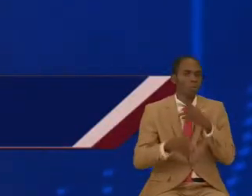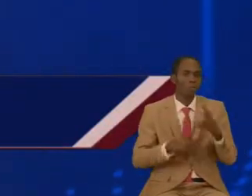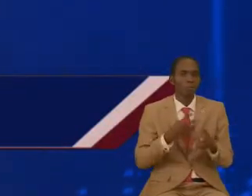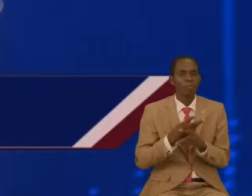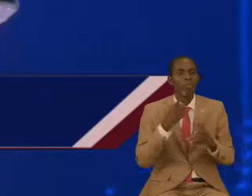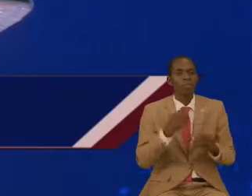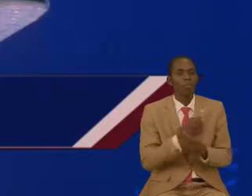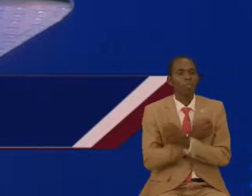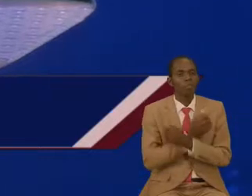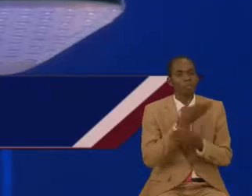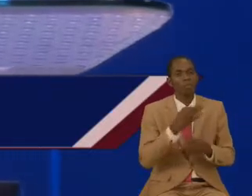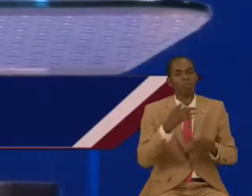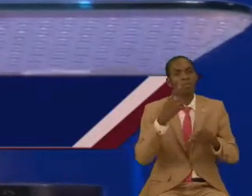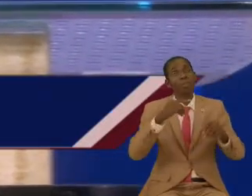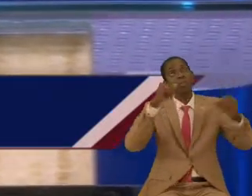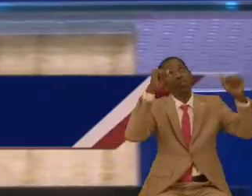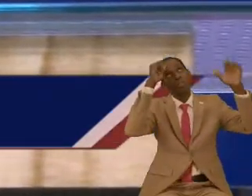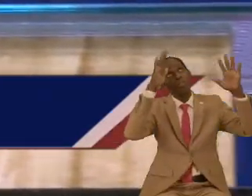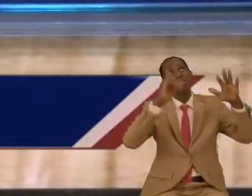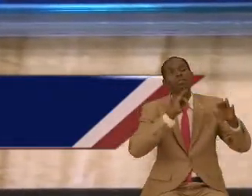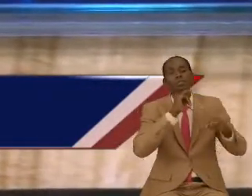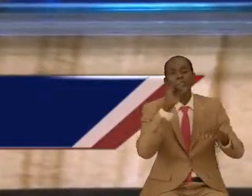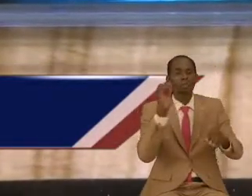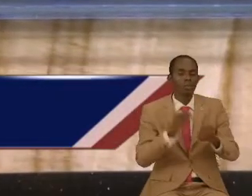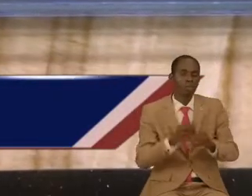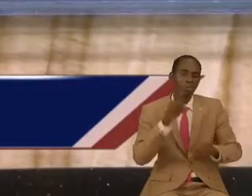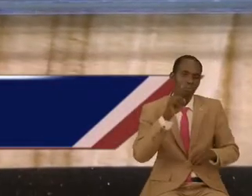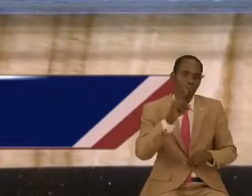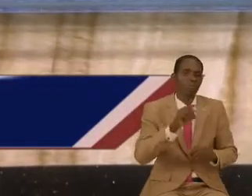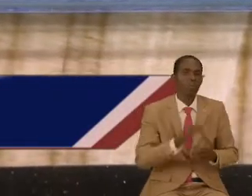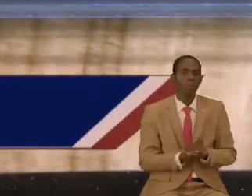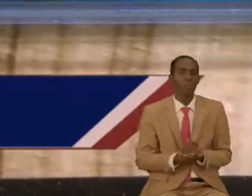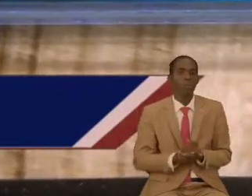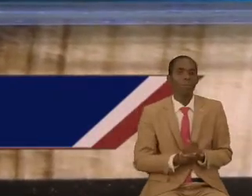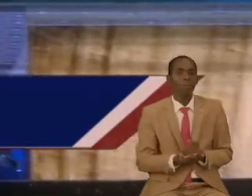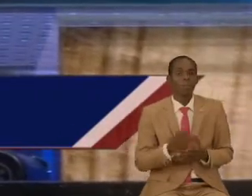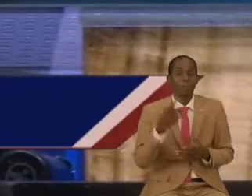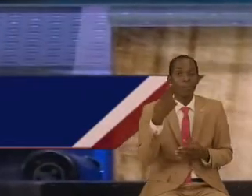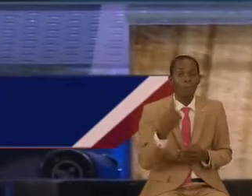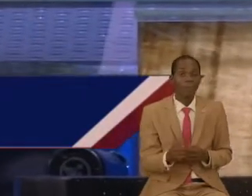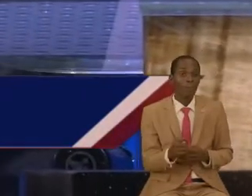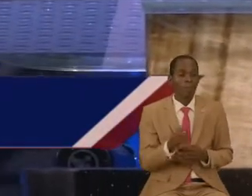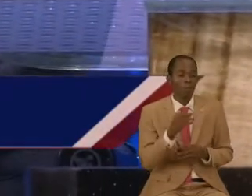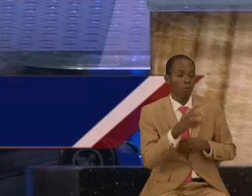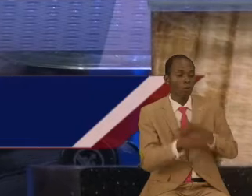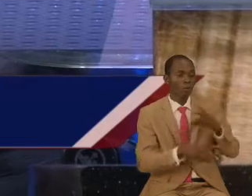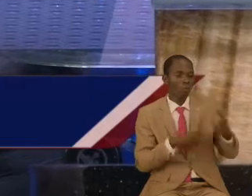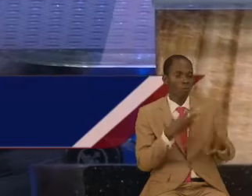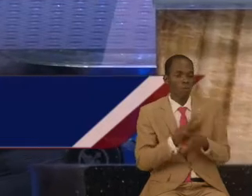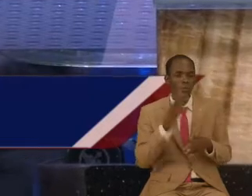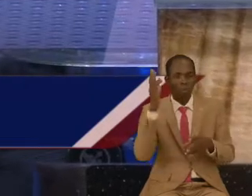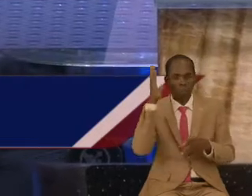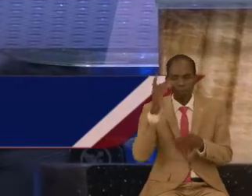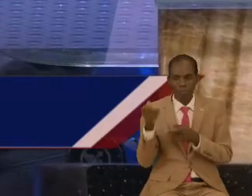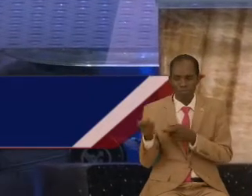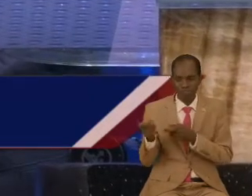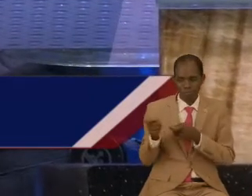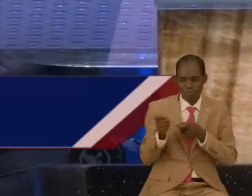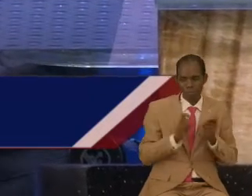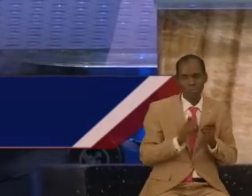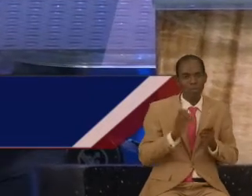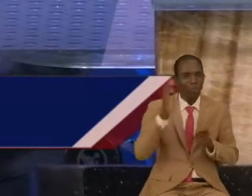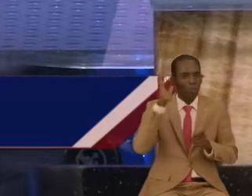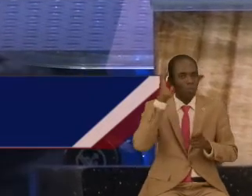the love of the Father is not in him. The world will extract, will